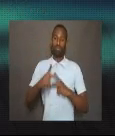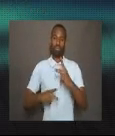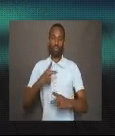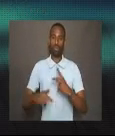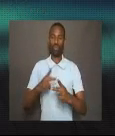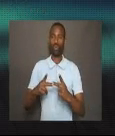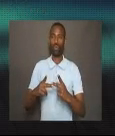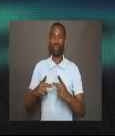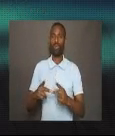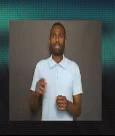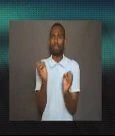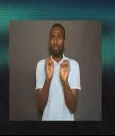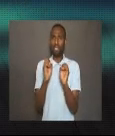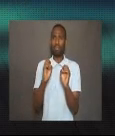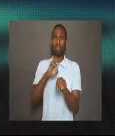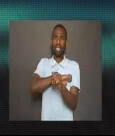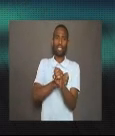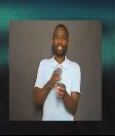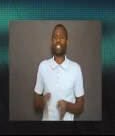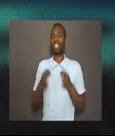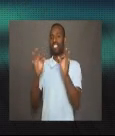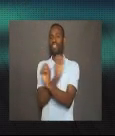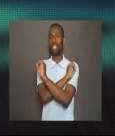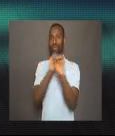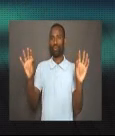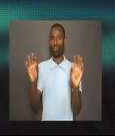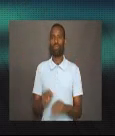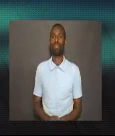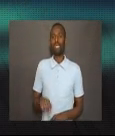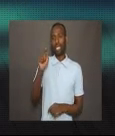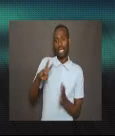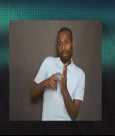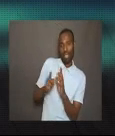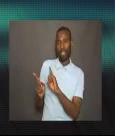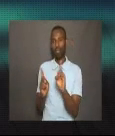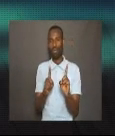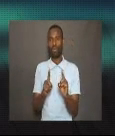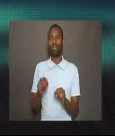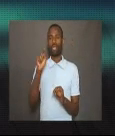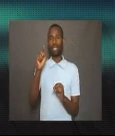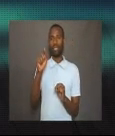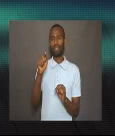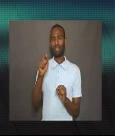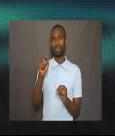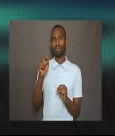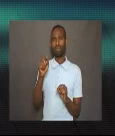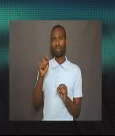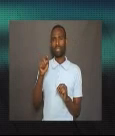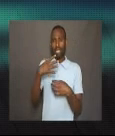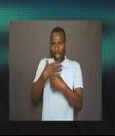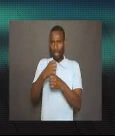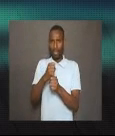In this case, the process has no energy transference. Thus, we